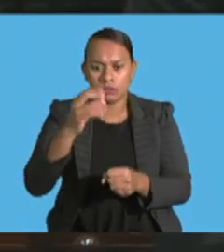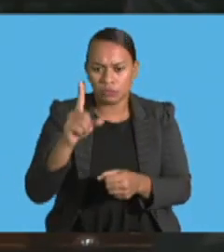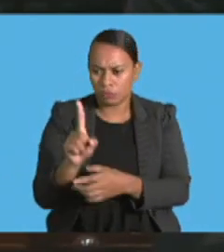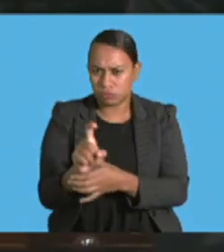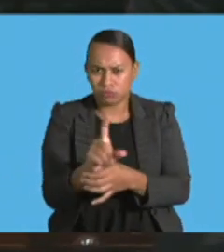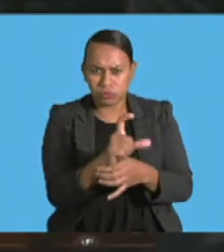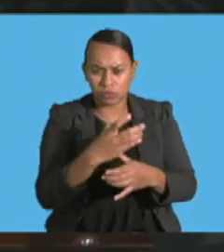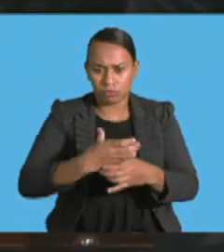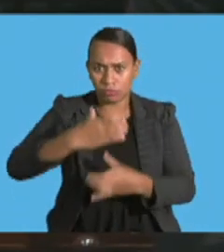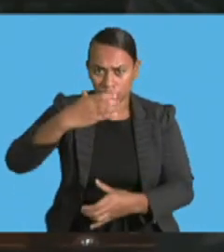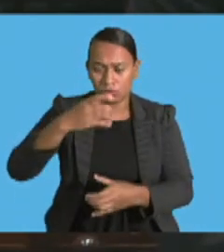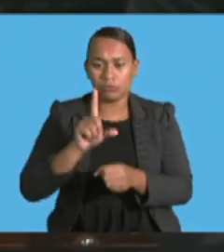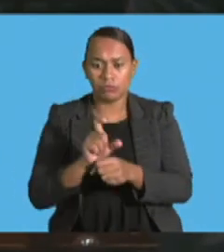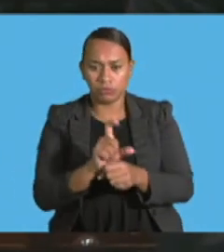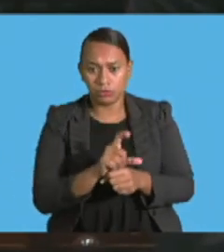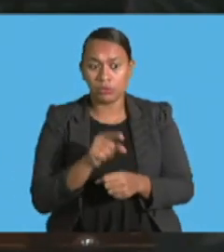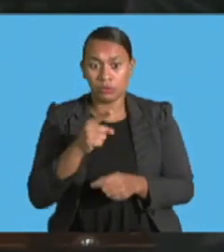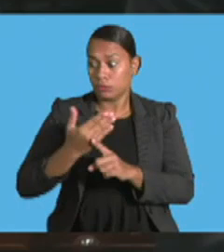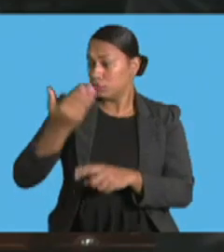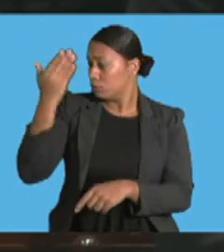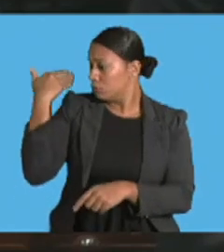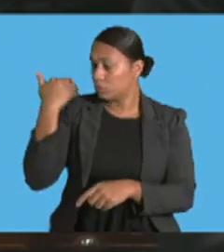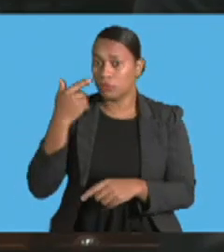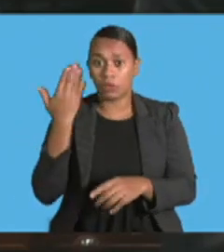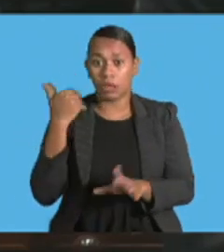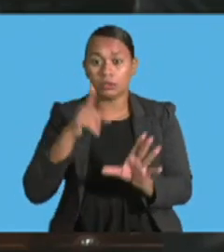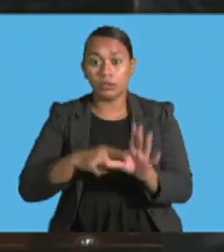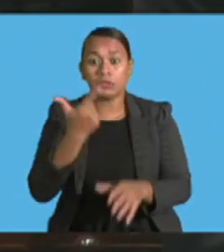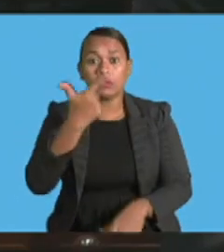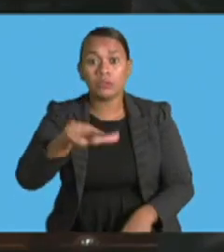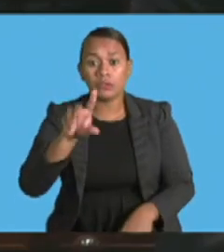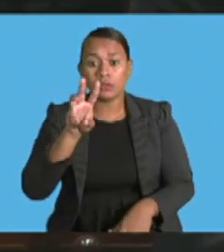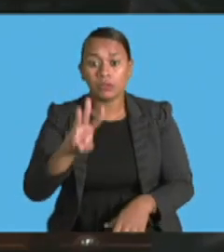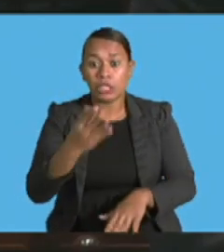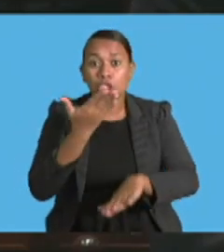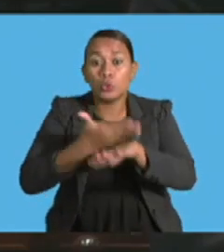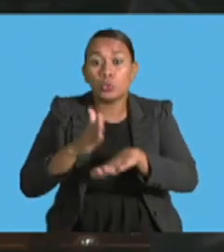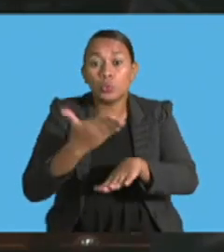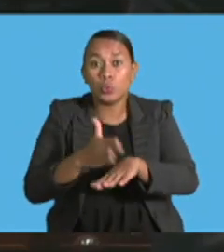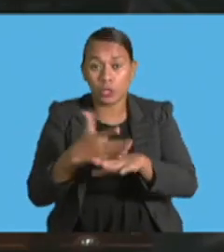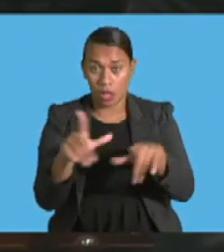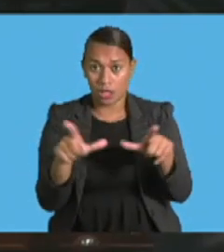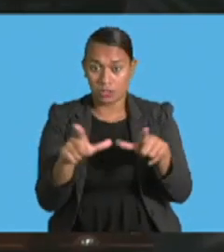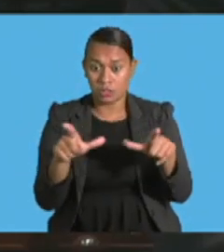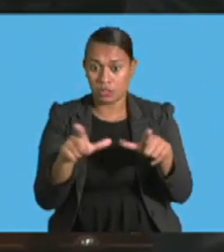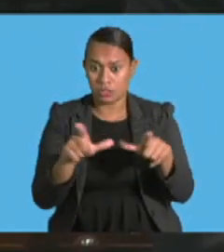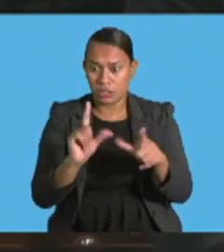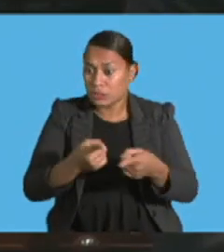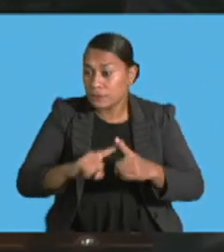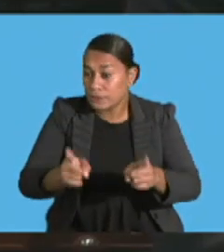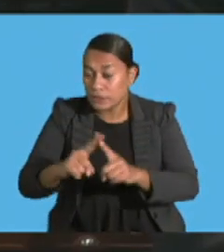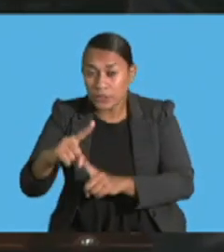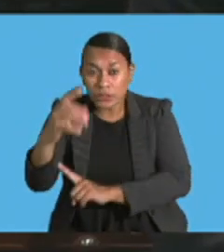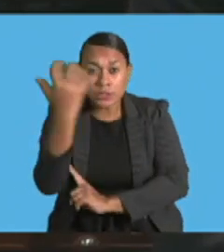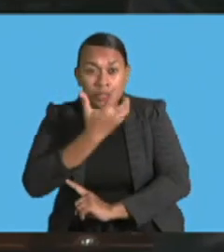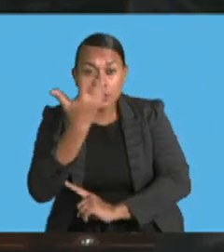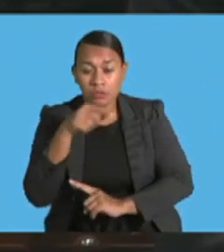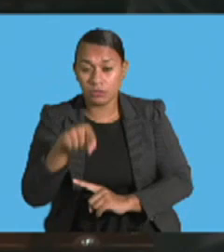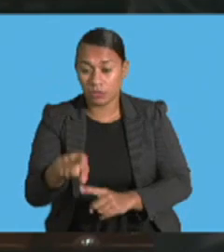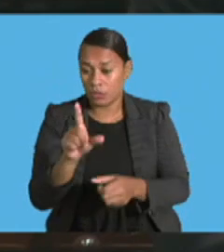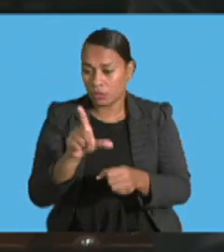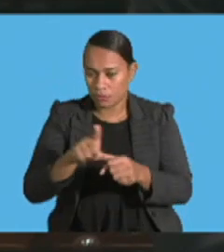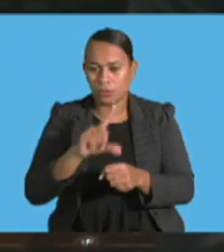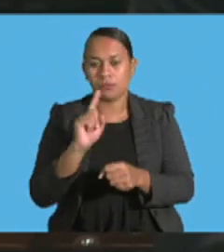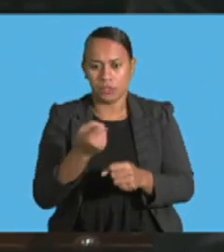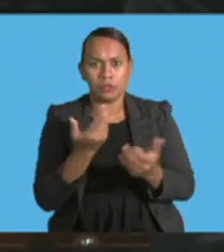issued 73 new licenses to handle controlled substances and 24 new storage permits. In addition to this, Mr.